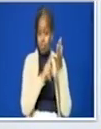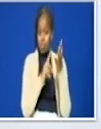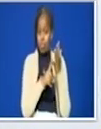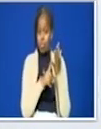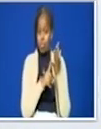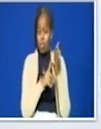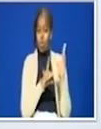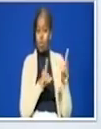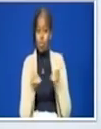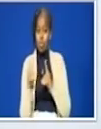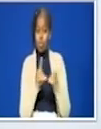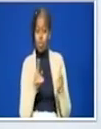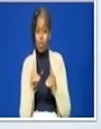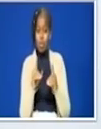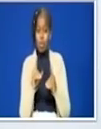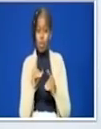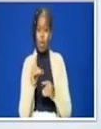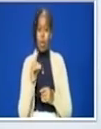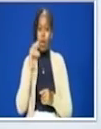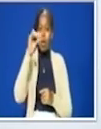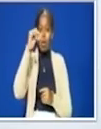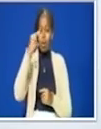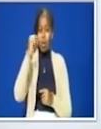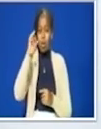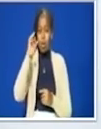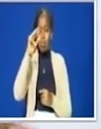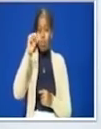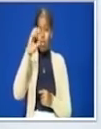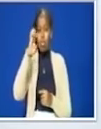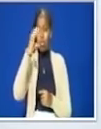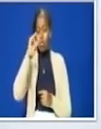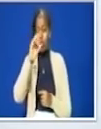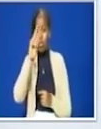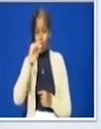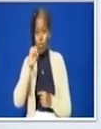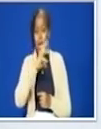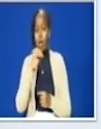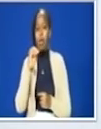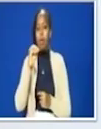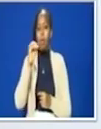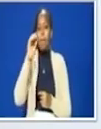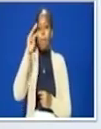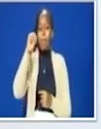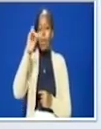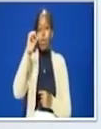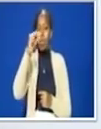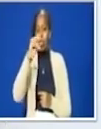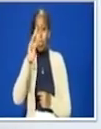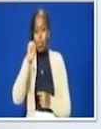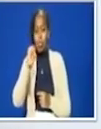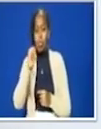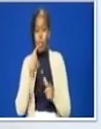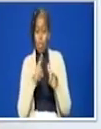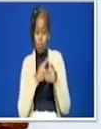will be looking at the androecium and gynoecium. Objective number 2 will be looking at the